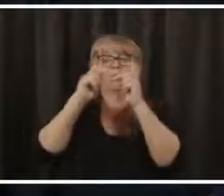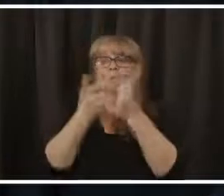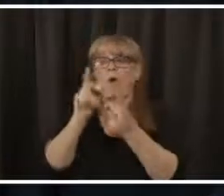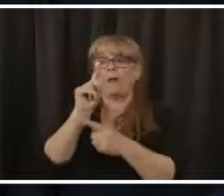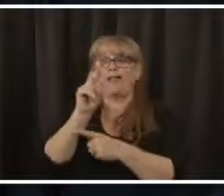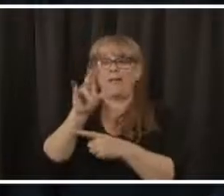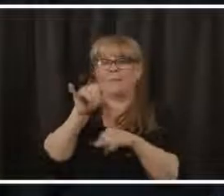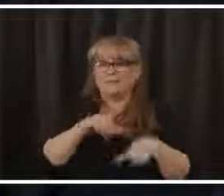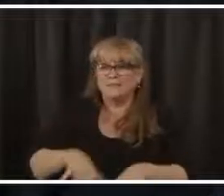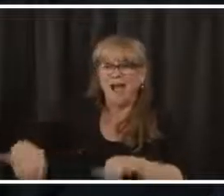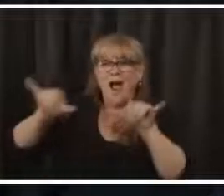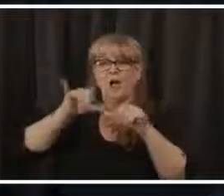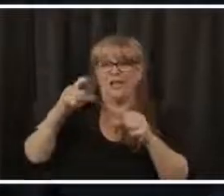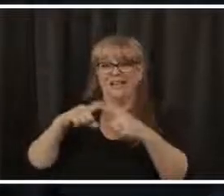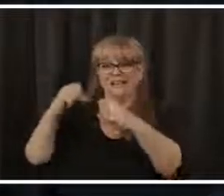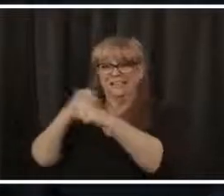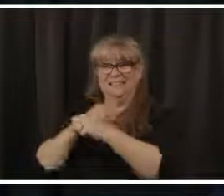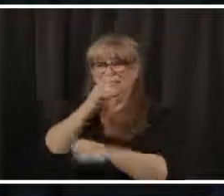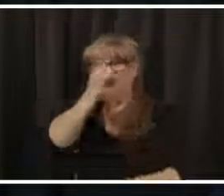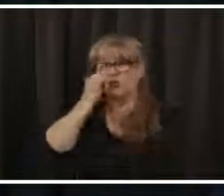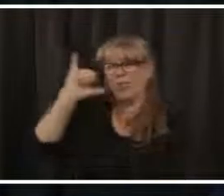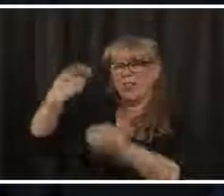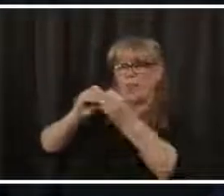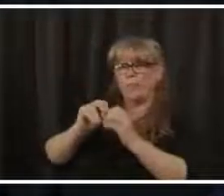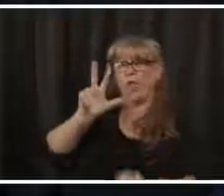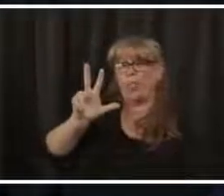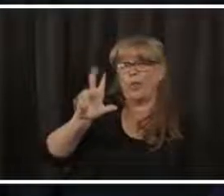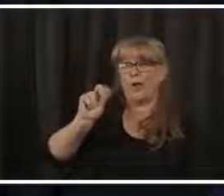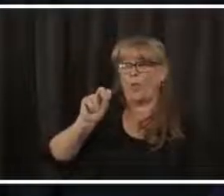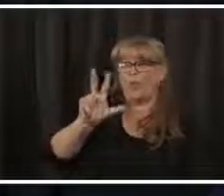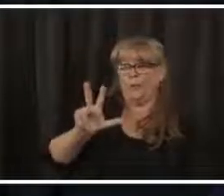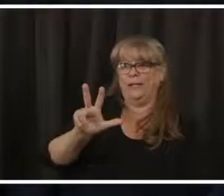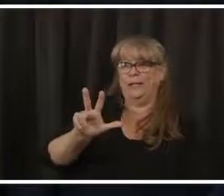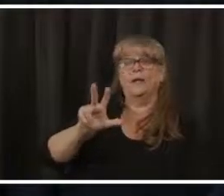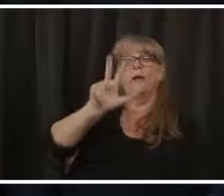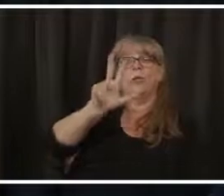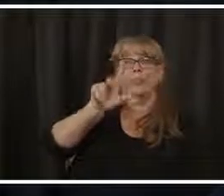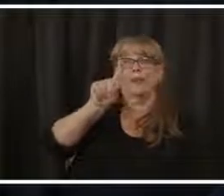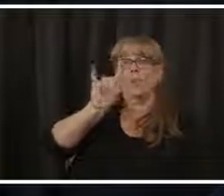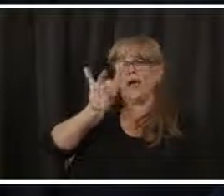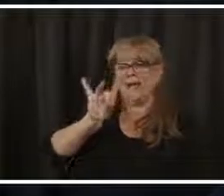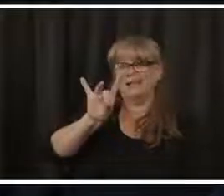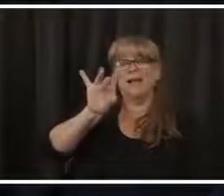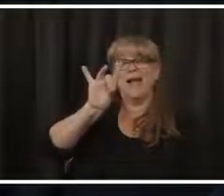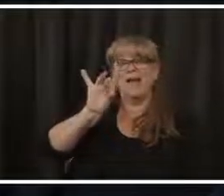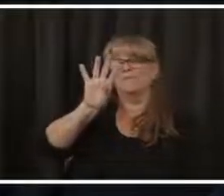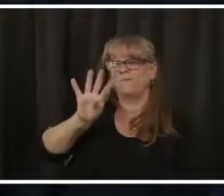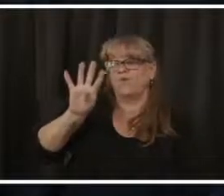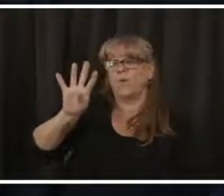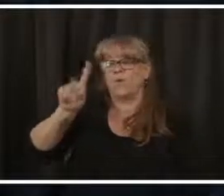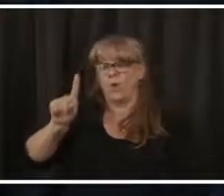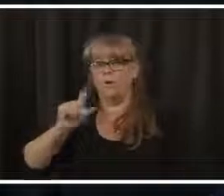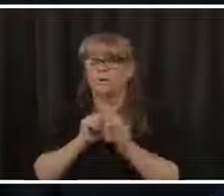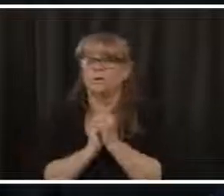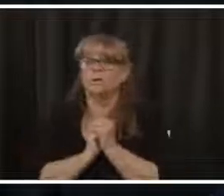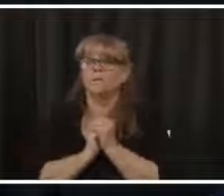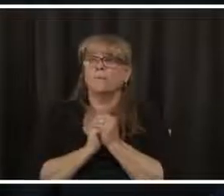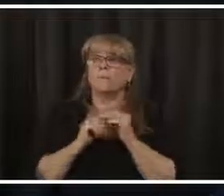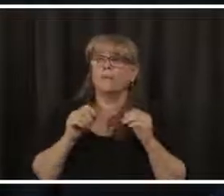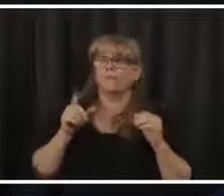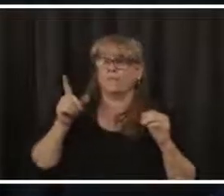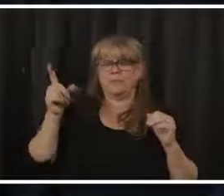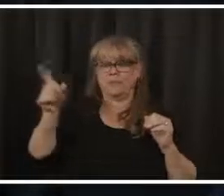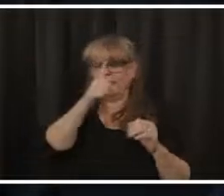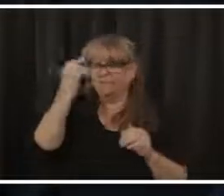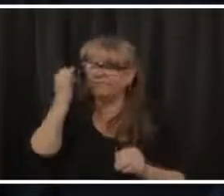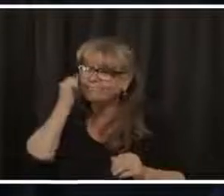303-318-8441, where you can lodge a complaint or ask questions. We take this very seriously. Most, of course, employers are not only doing the right thing, they're encouraging